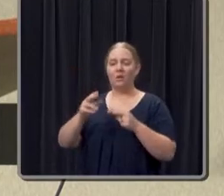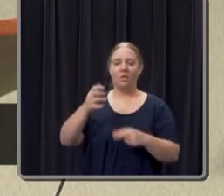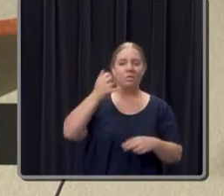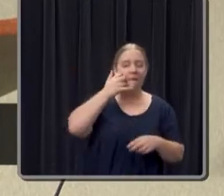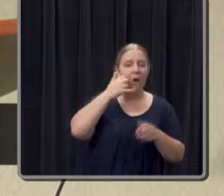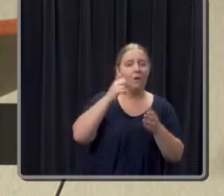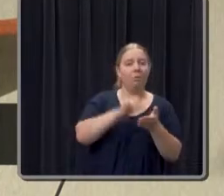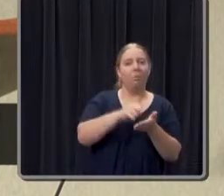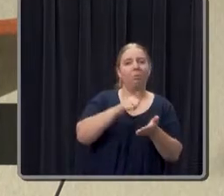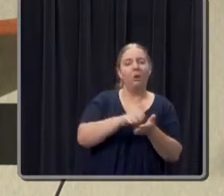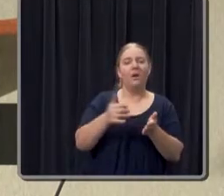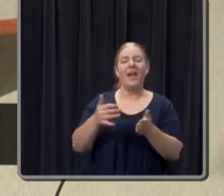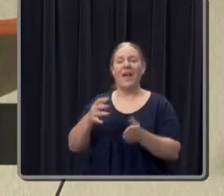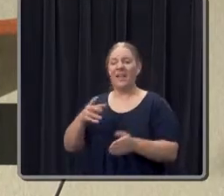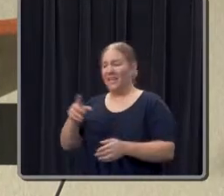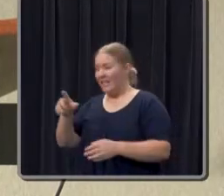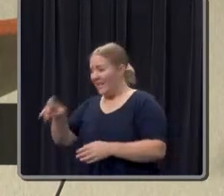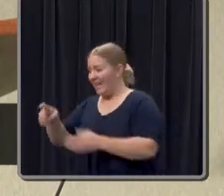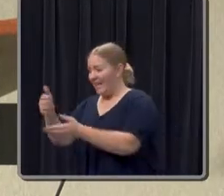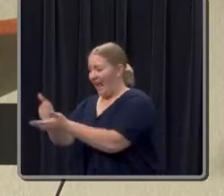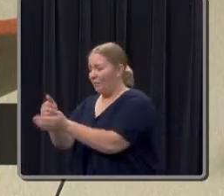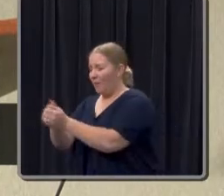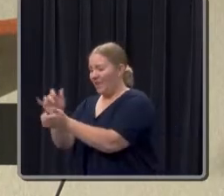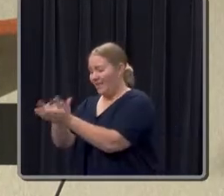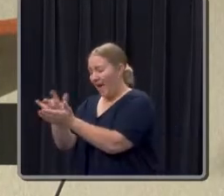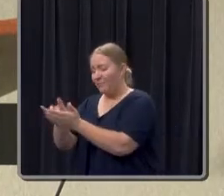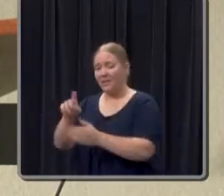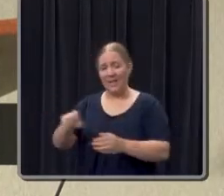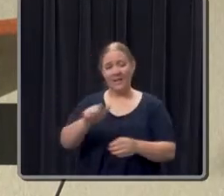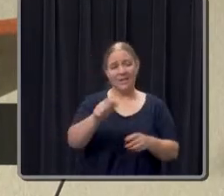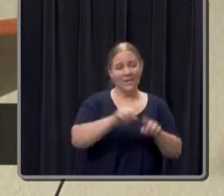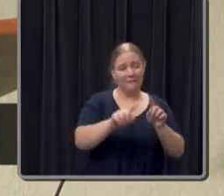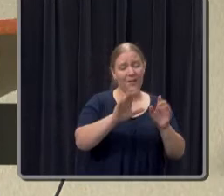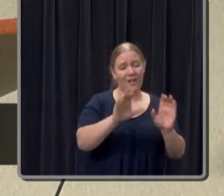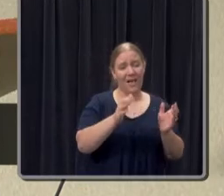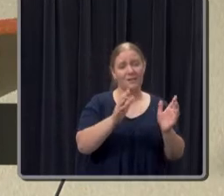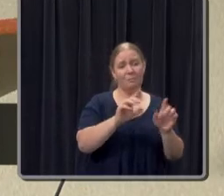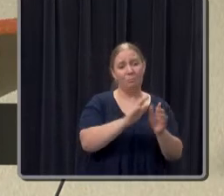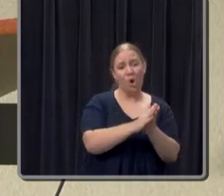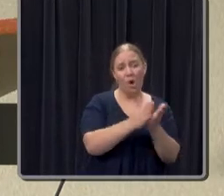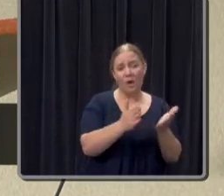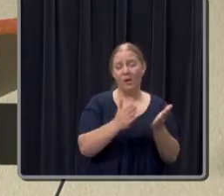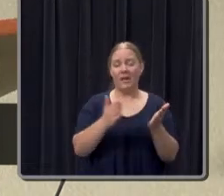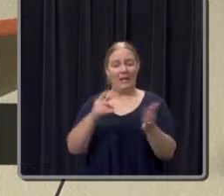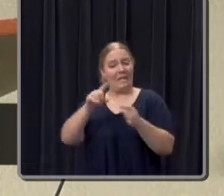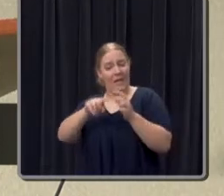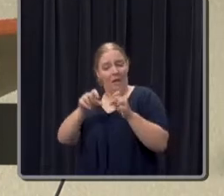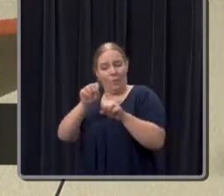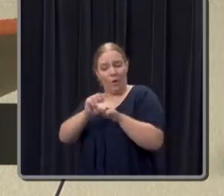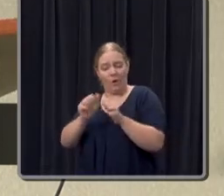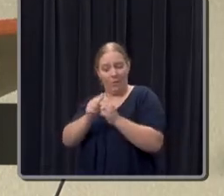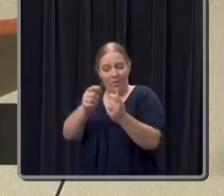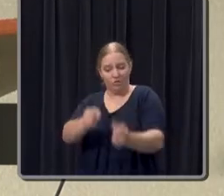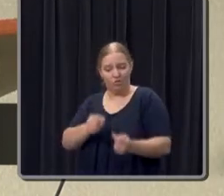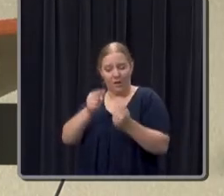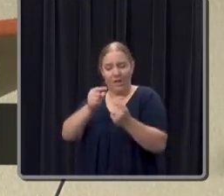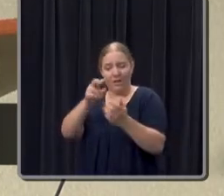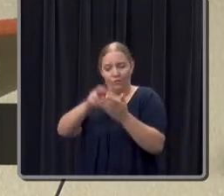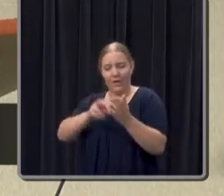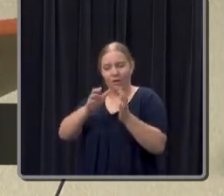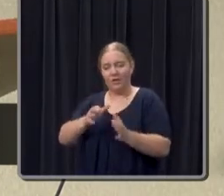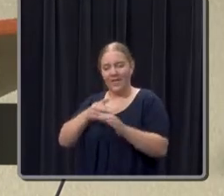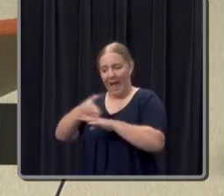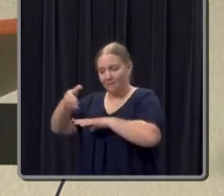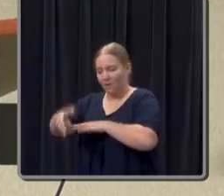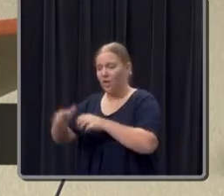needs help with his device and another kid who needs to check out for a different class. I can't work with the struggling readers afterwards because